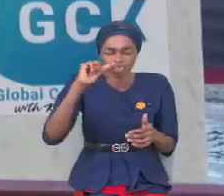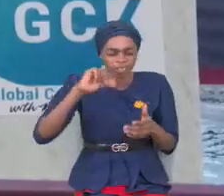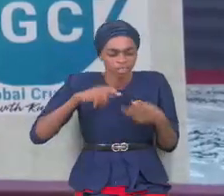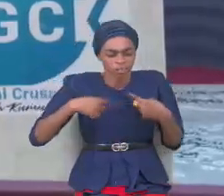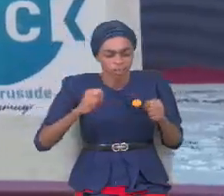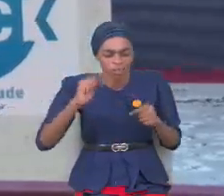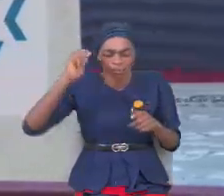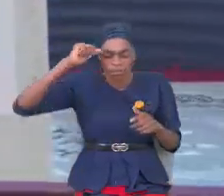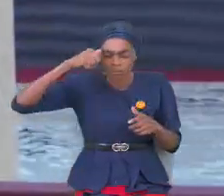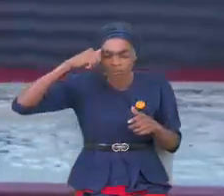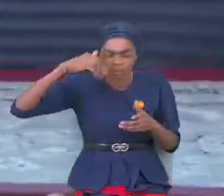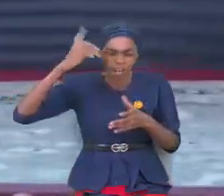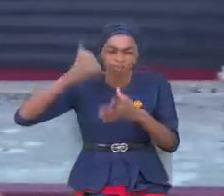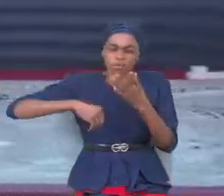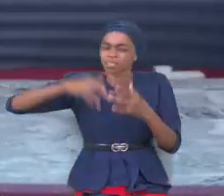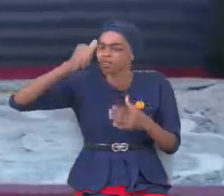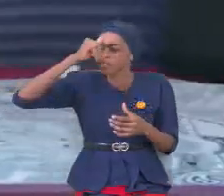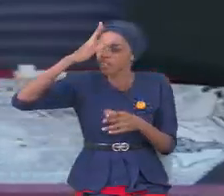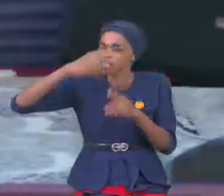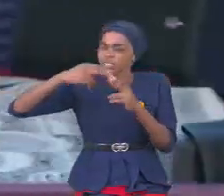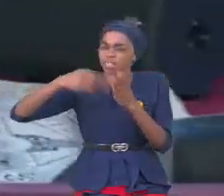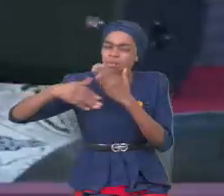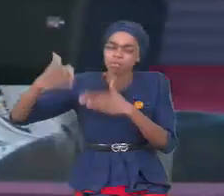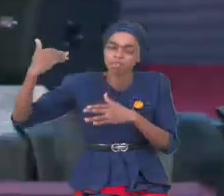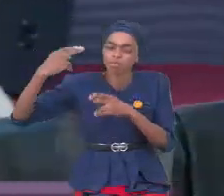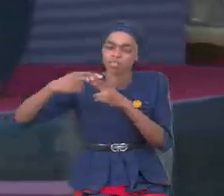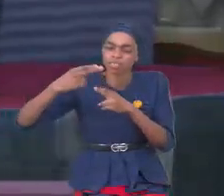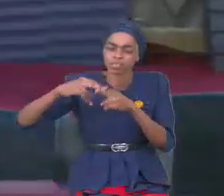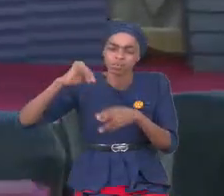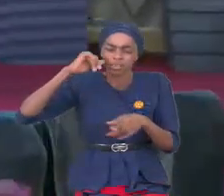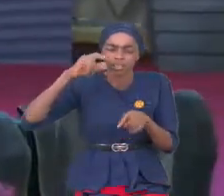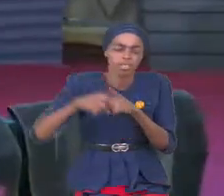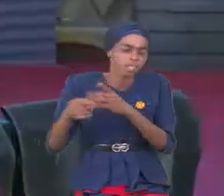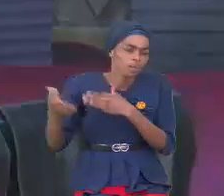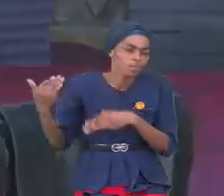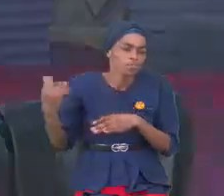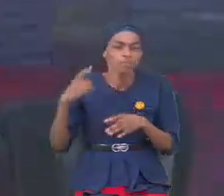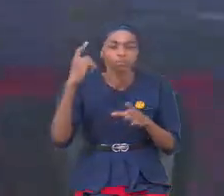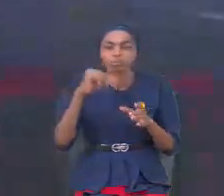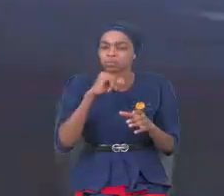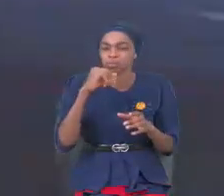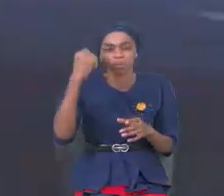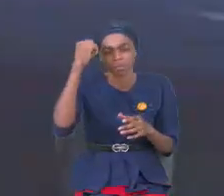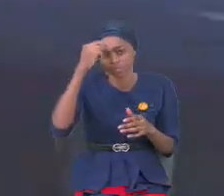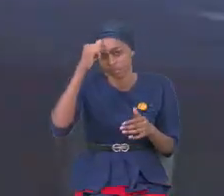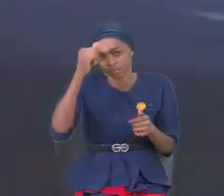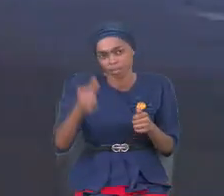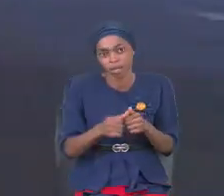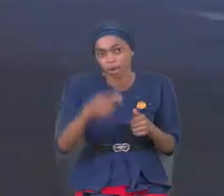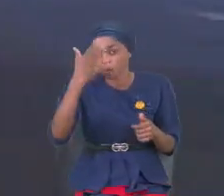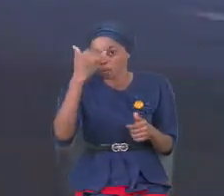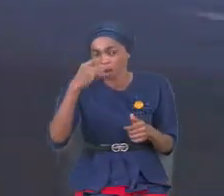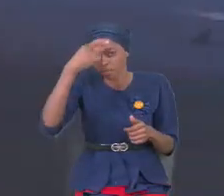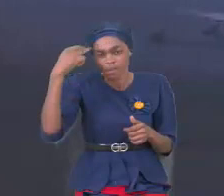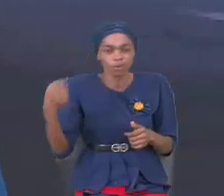that. If your mind is not in use for a long time, your reasoning not in use for a